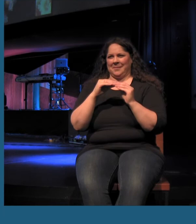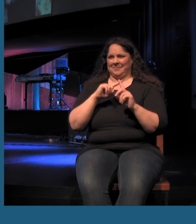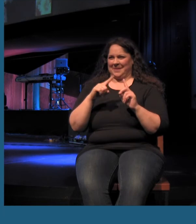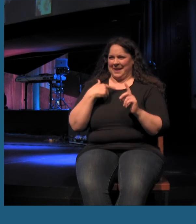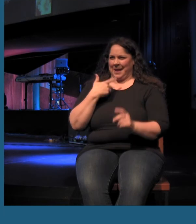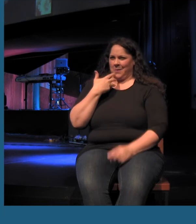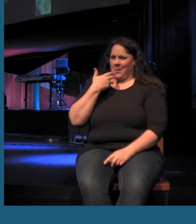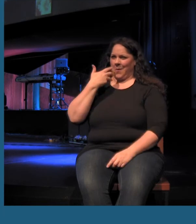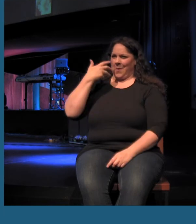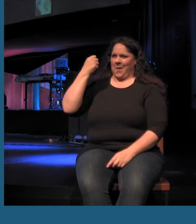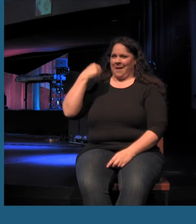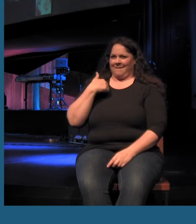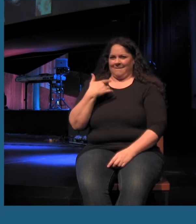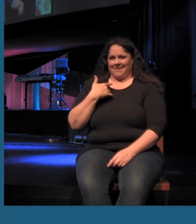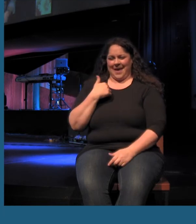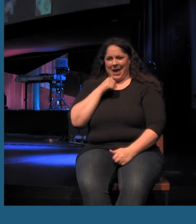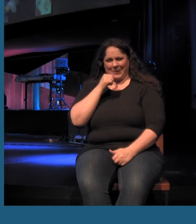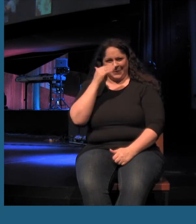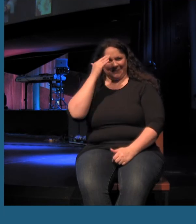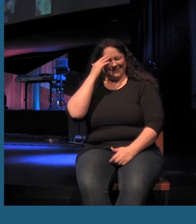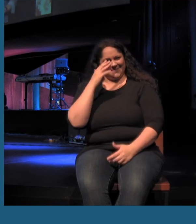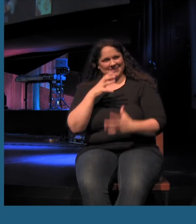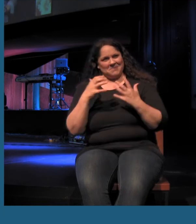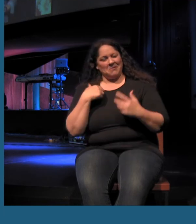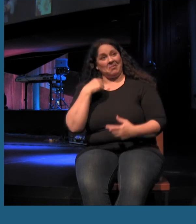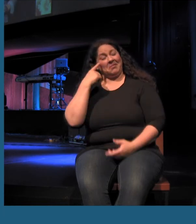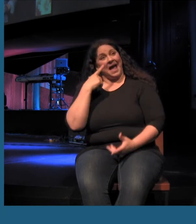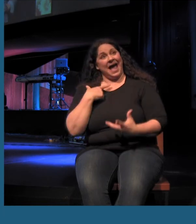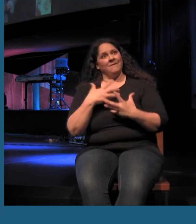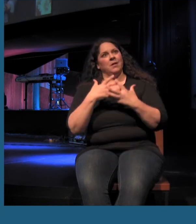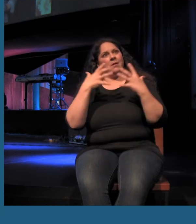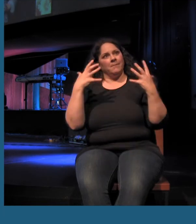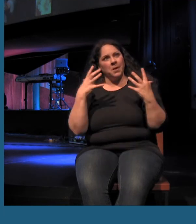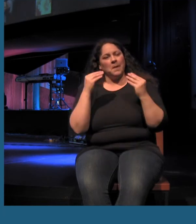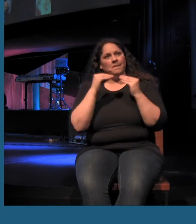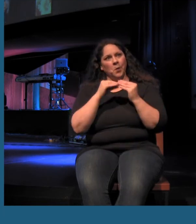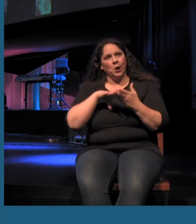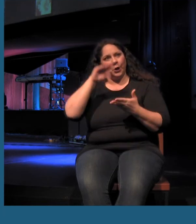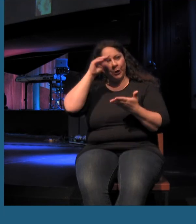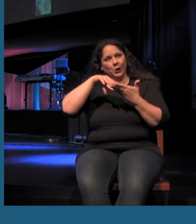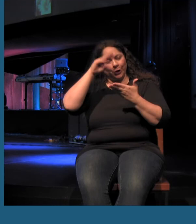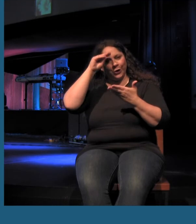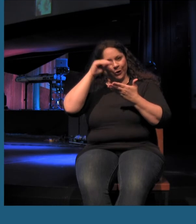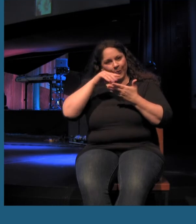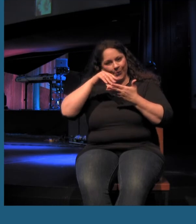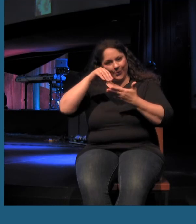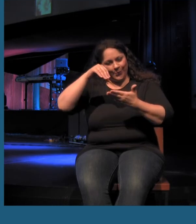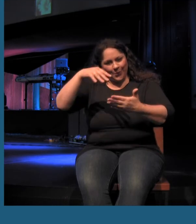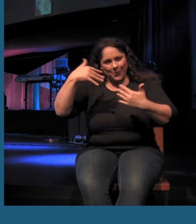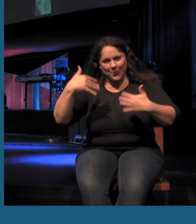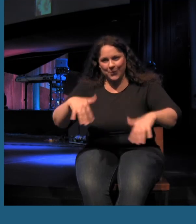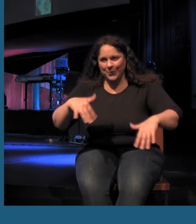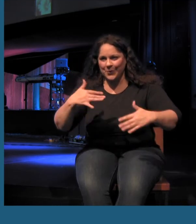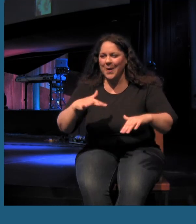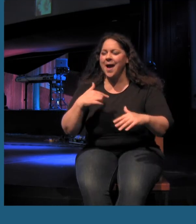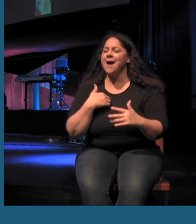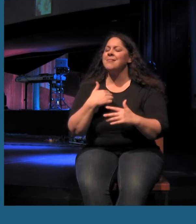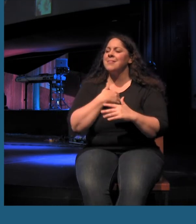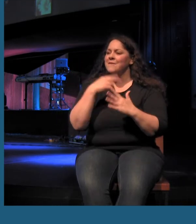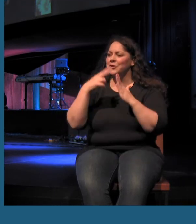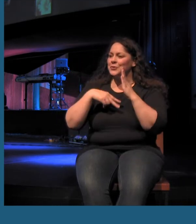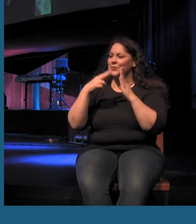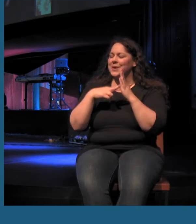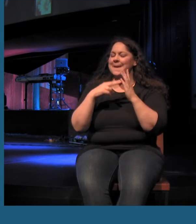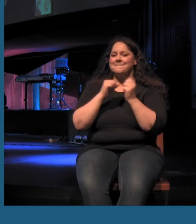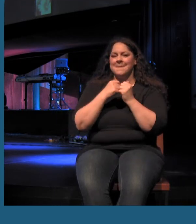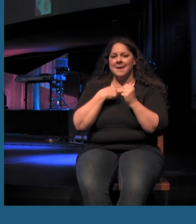The longer I've been studying the Bible, it seems like, man, I just have so much more to learn. So I love reading thought-provoking books, and he